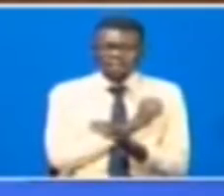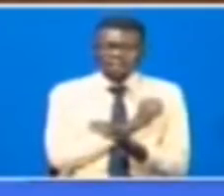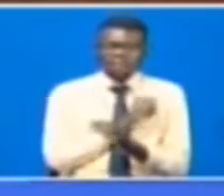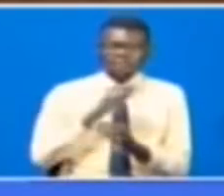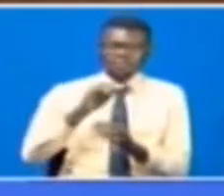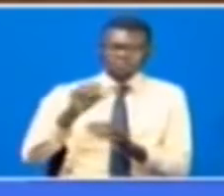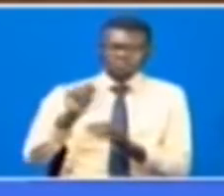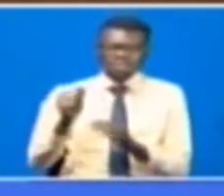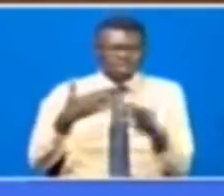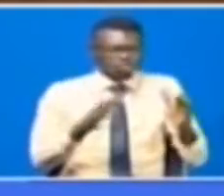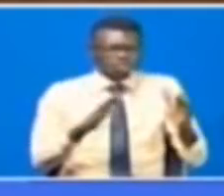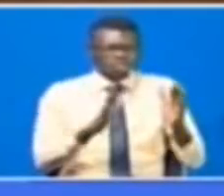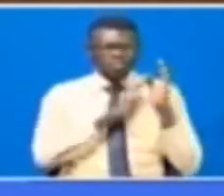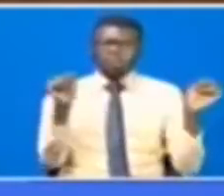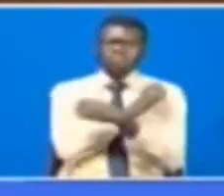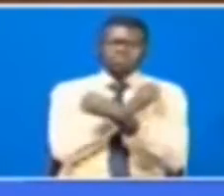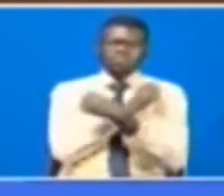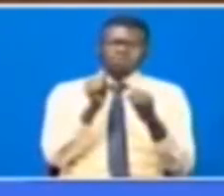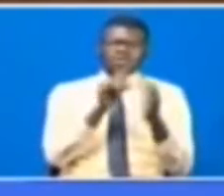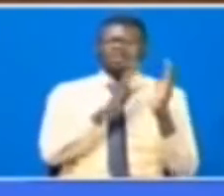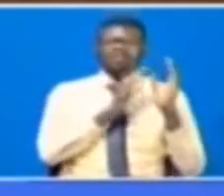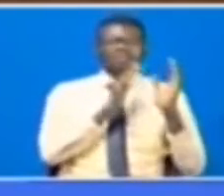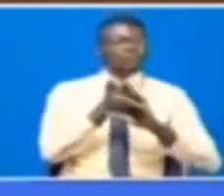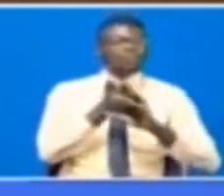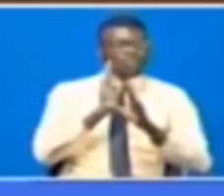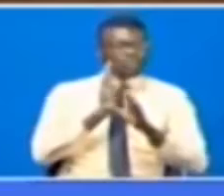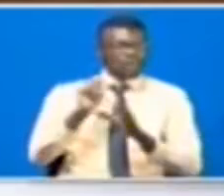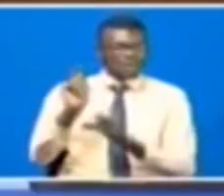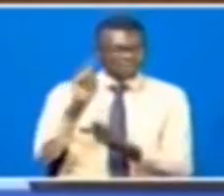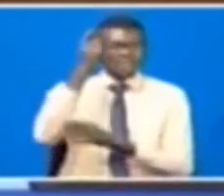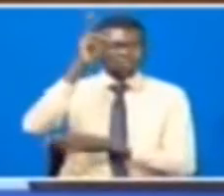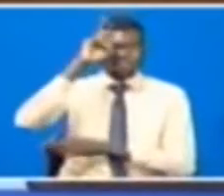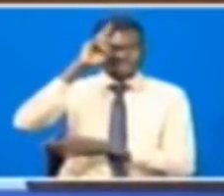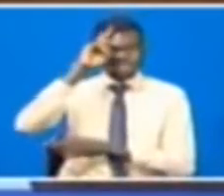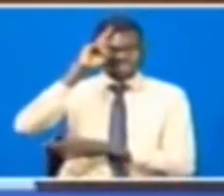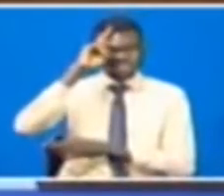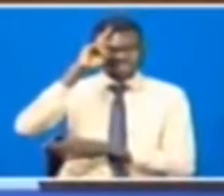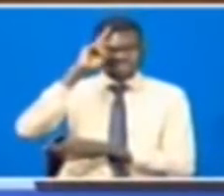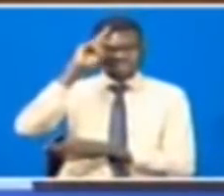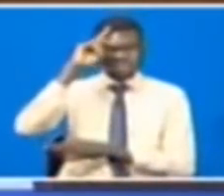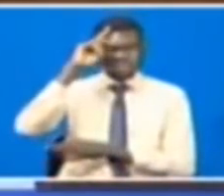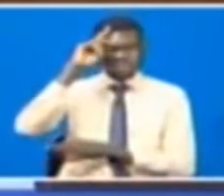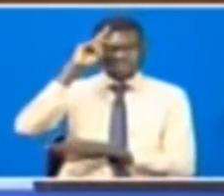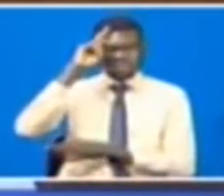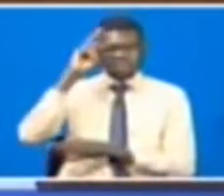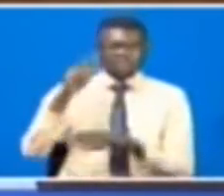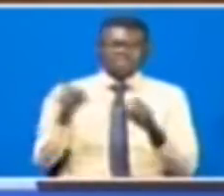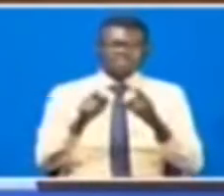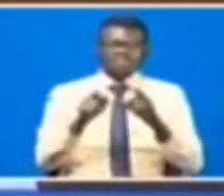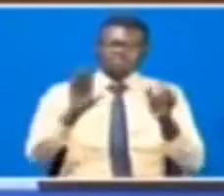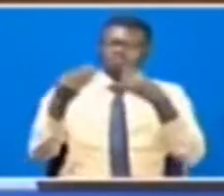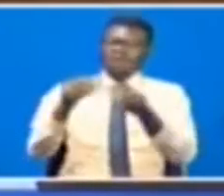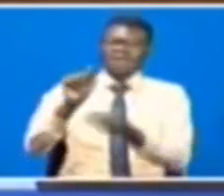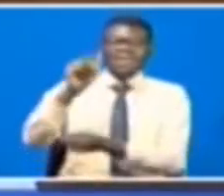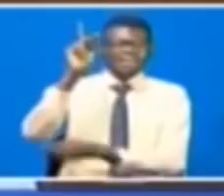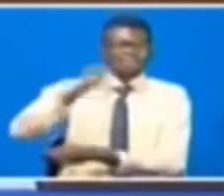his security. What we are doing is we will withdraw Kenya police officers to back to Kenya police and